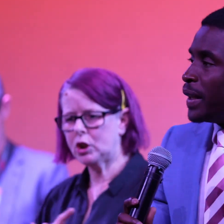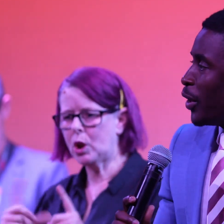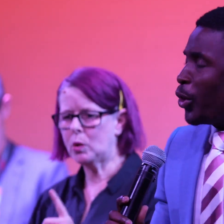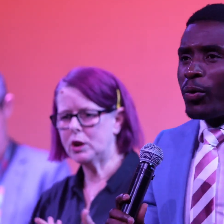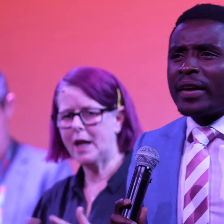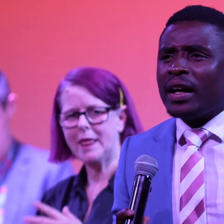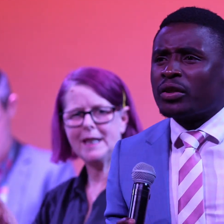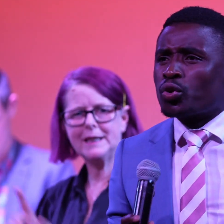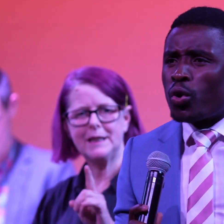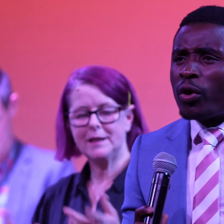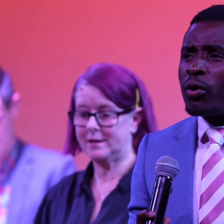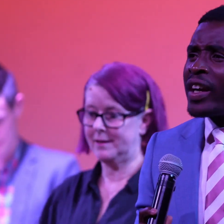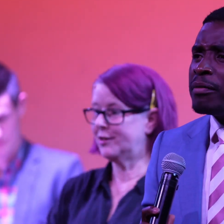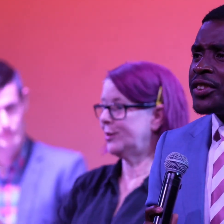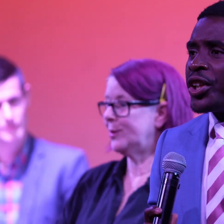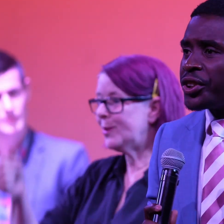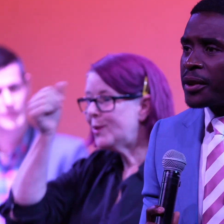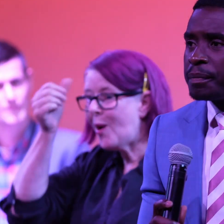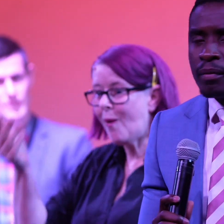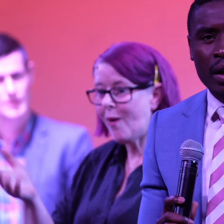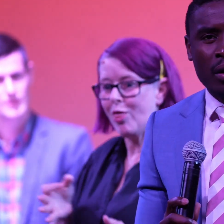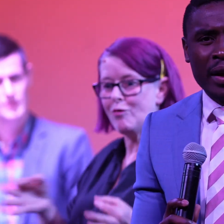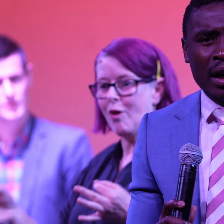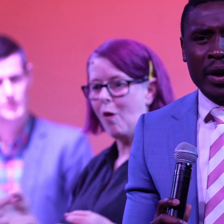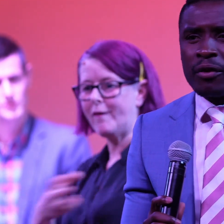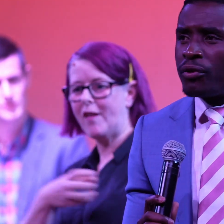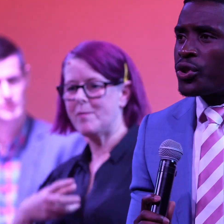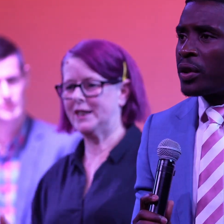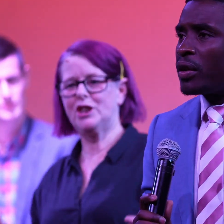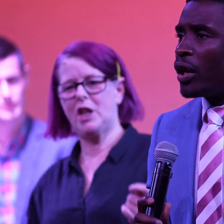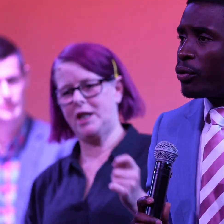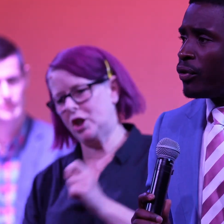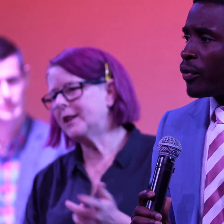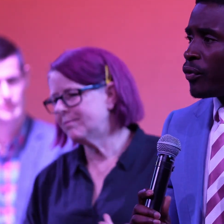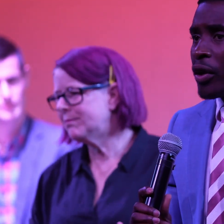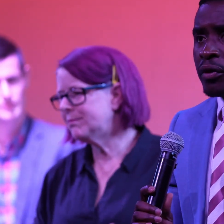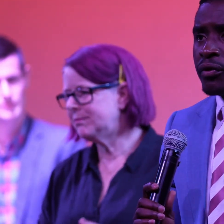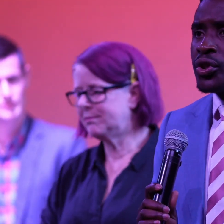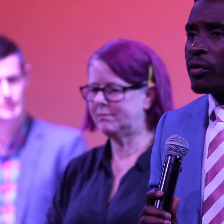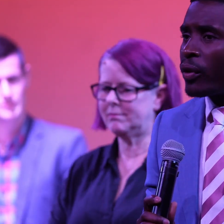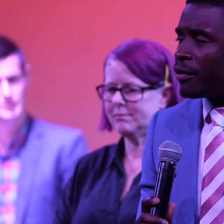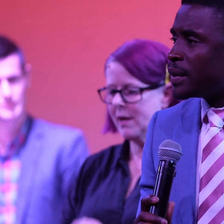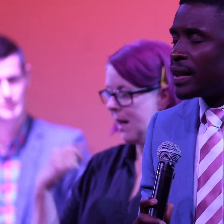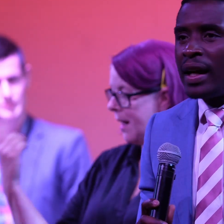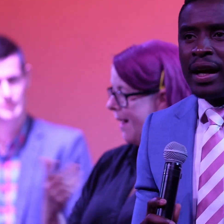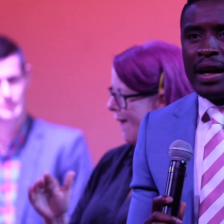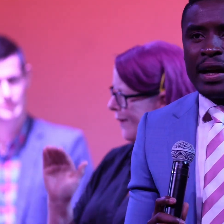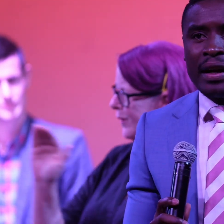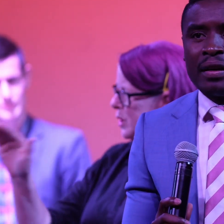as we know right now, the role of local government is changing. Right now we have the review for the future of local